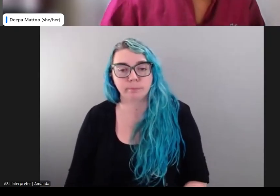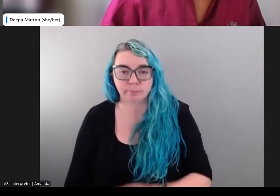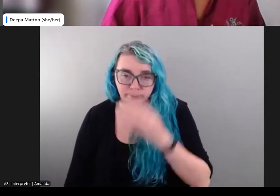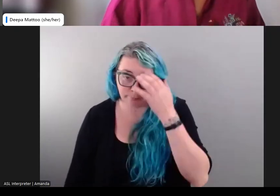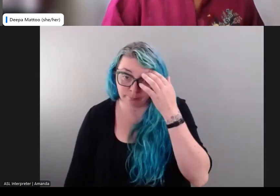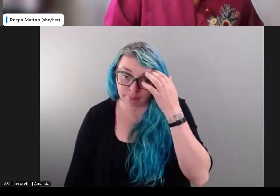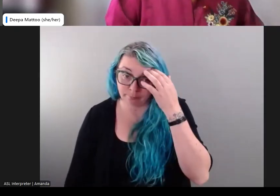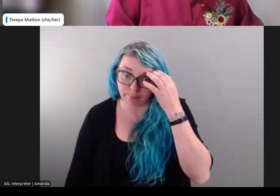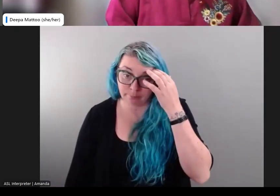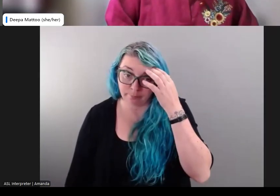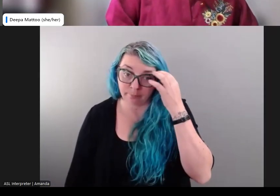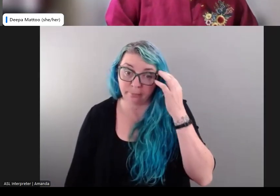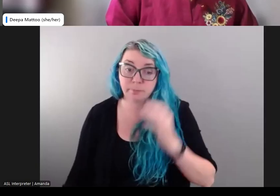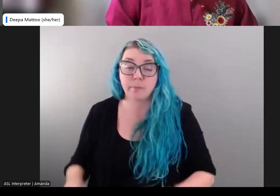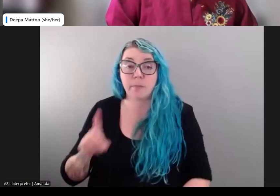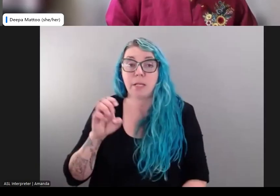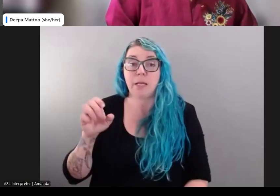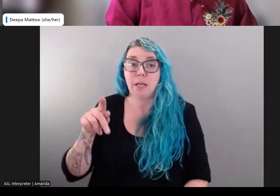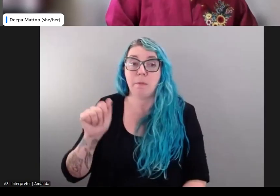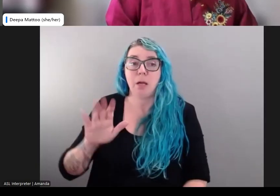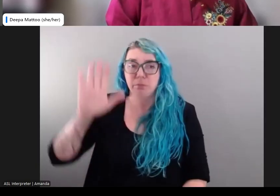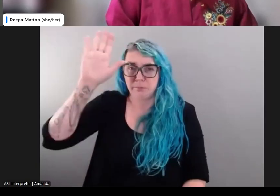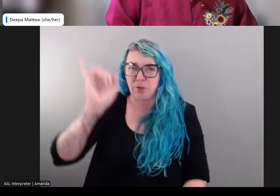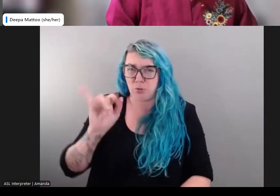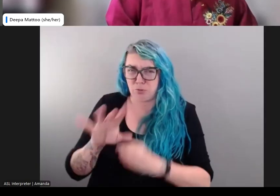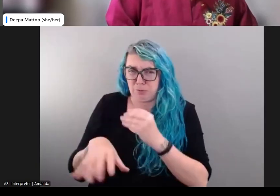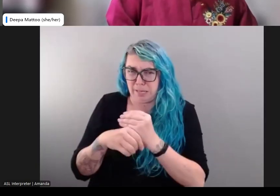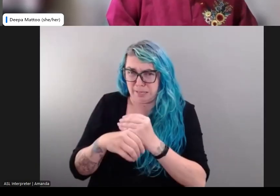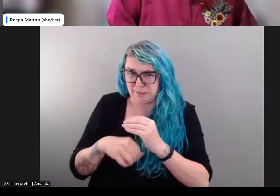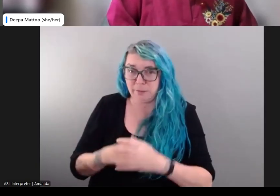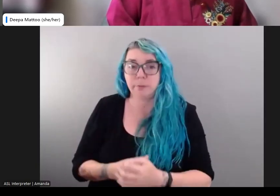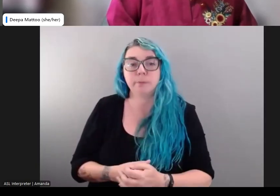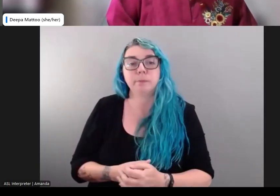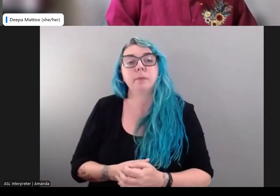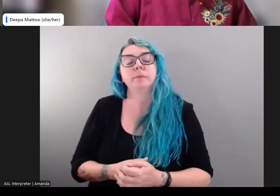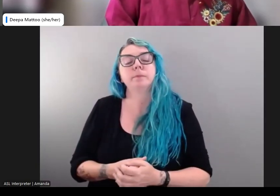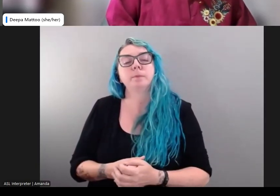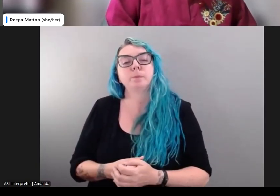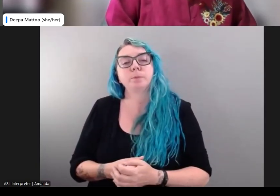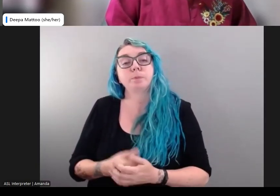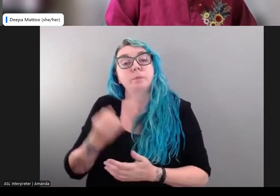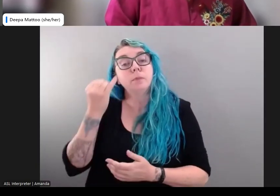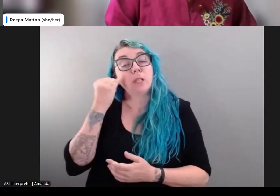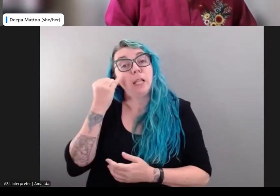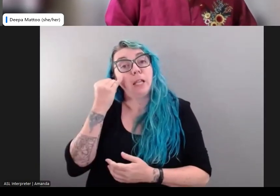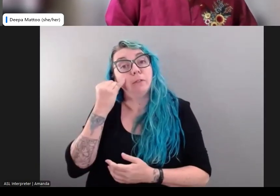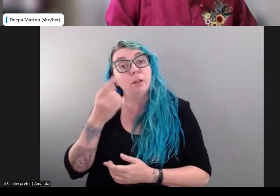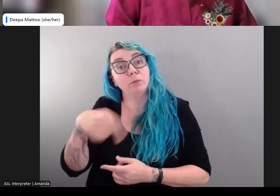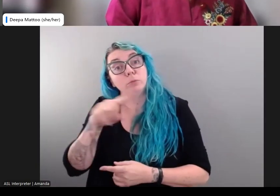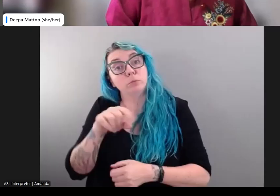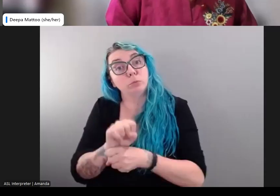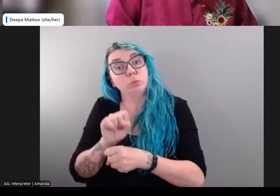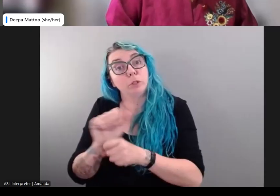Also, if I may add, if your agency after today, chooses that you would like to test